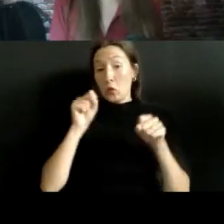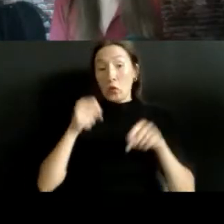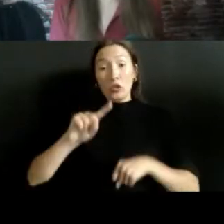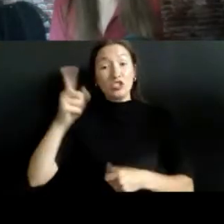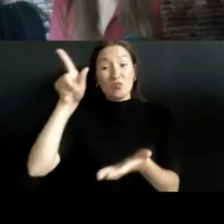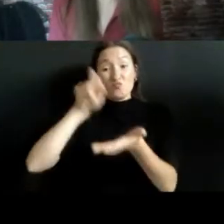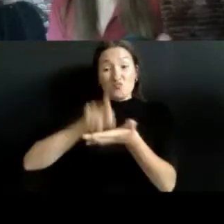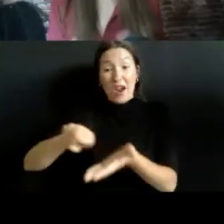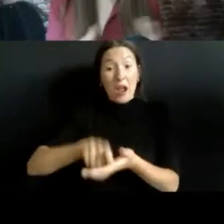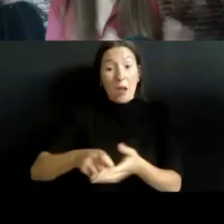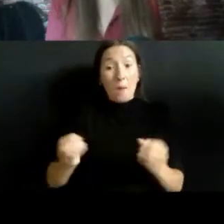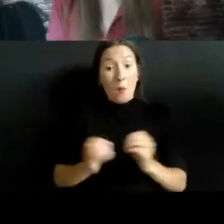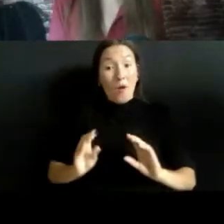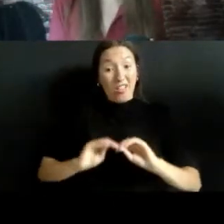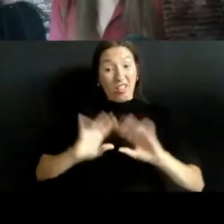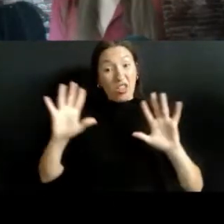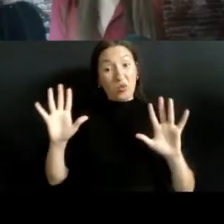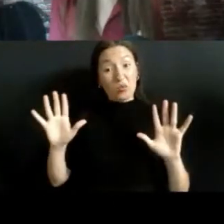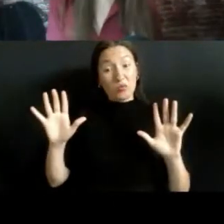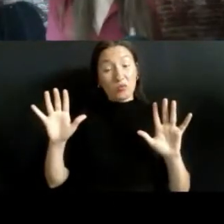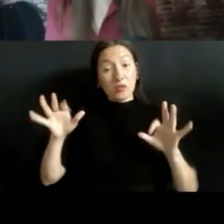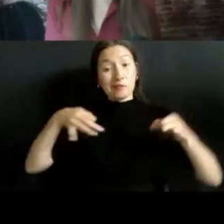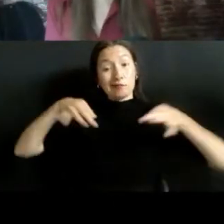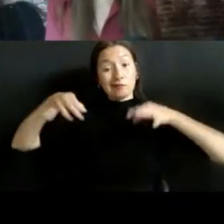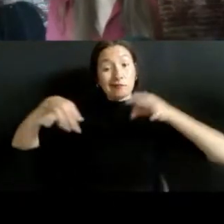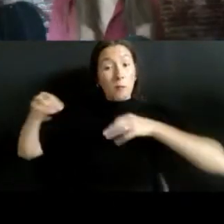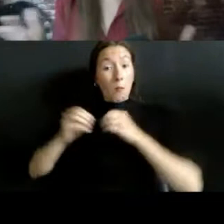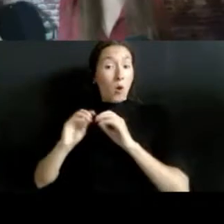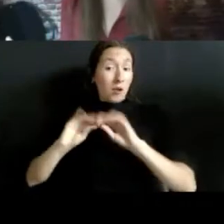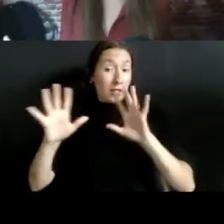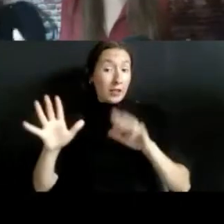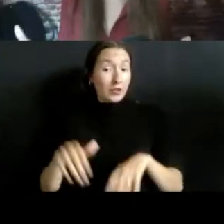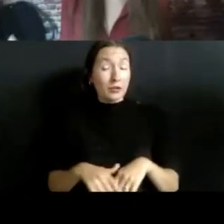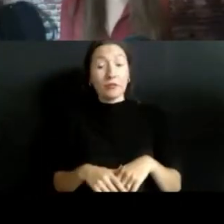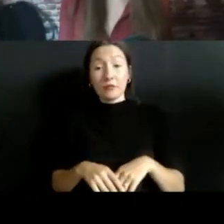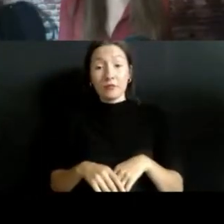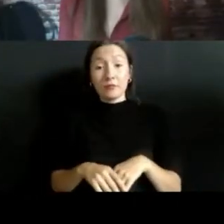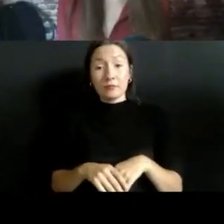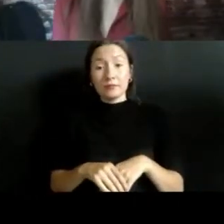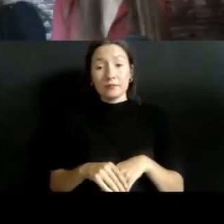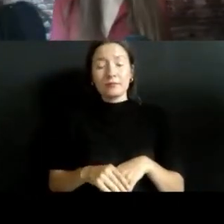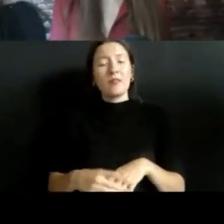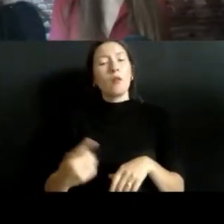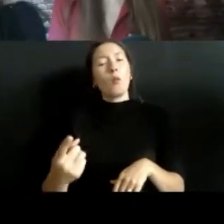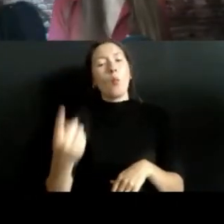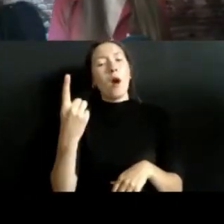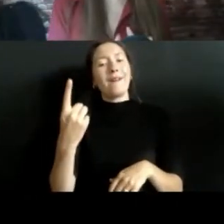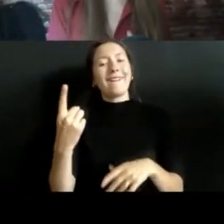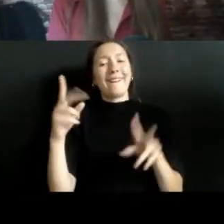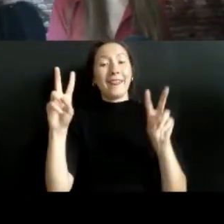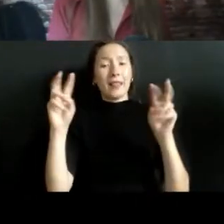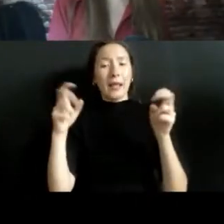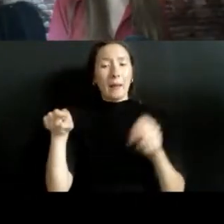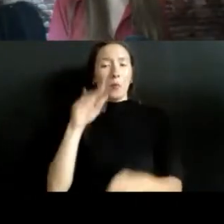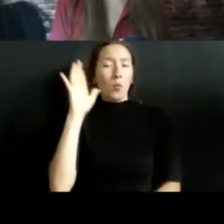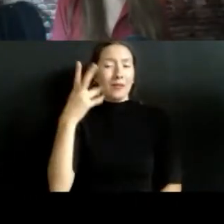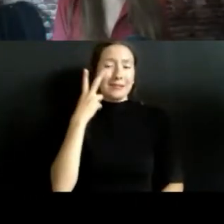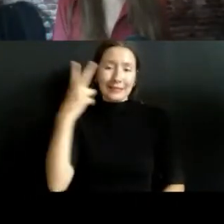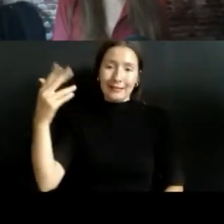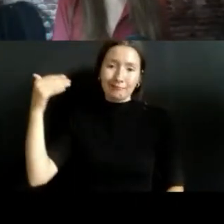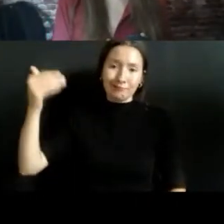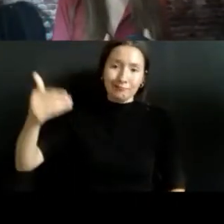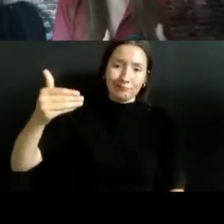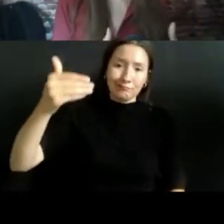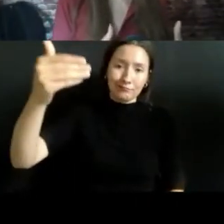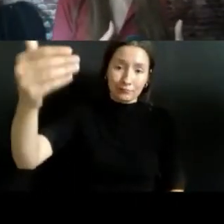in the sessions you've already had, one of the things that will probably be a theme all day is that accessibility